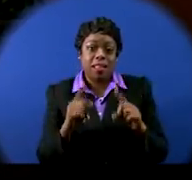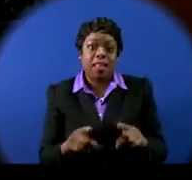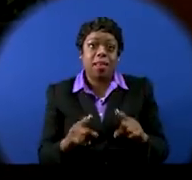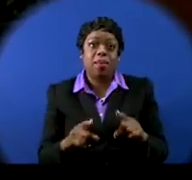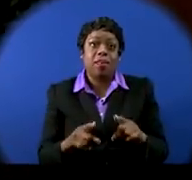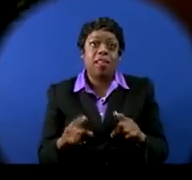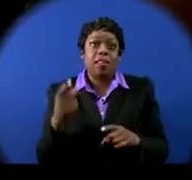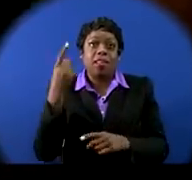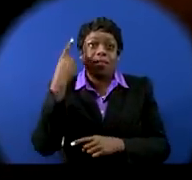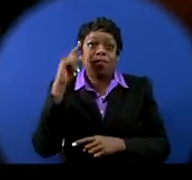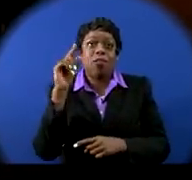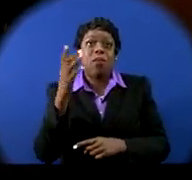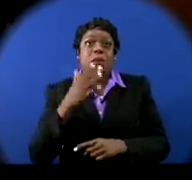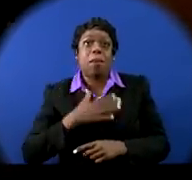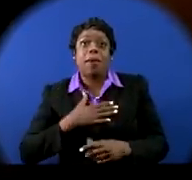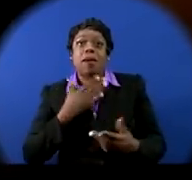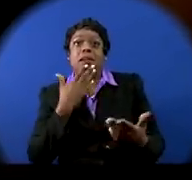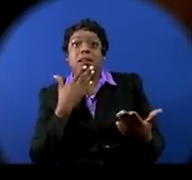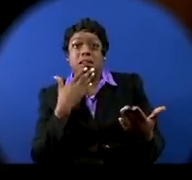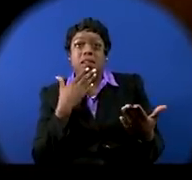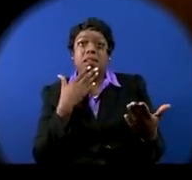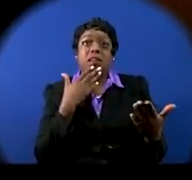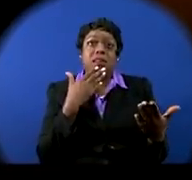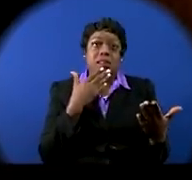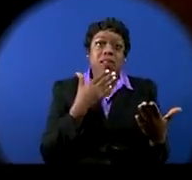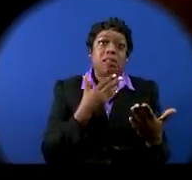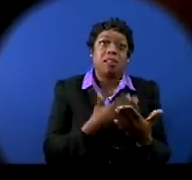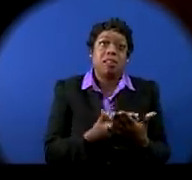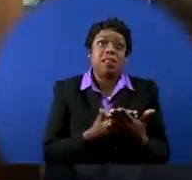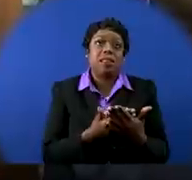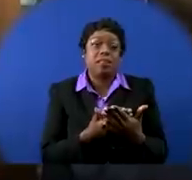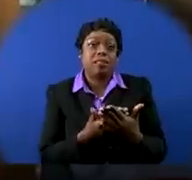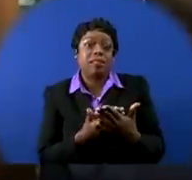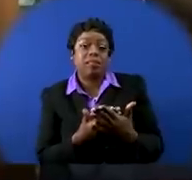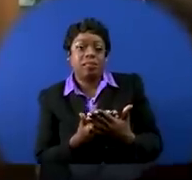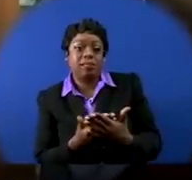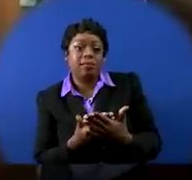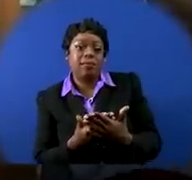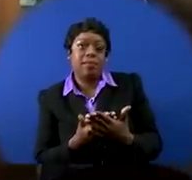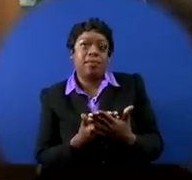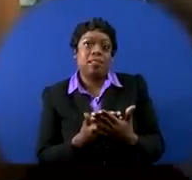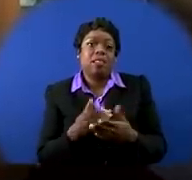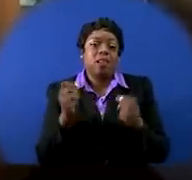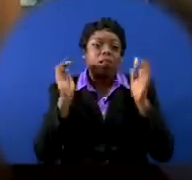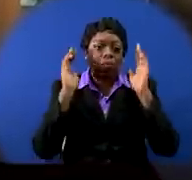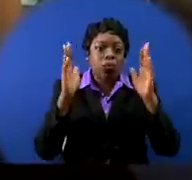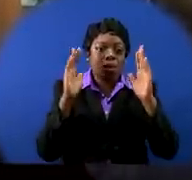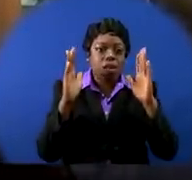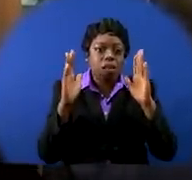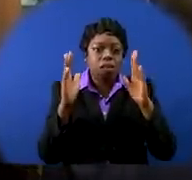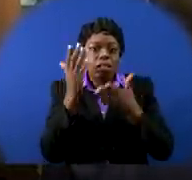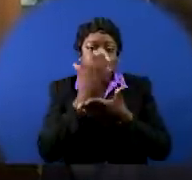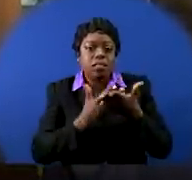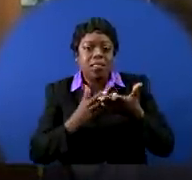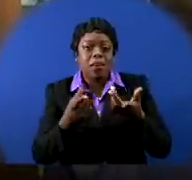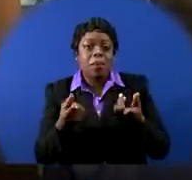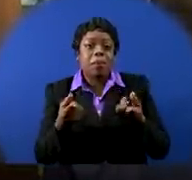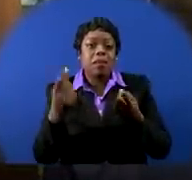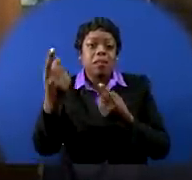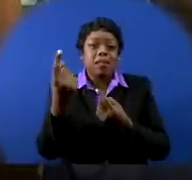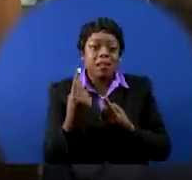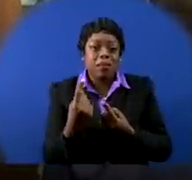comes, it's for my good. It's for my good. Listen, listen. There's some who are coming as candidates for baptism. You say, Pastor,